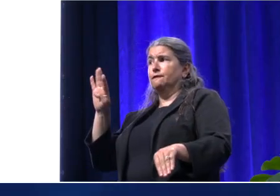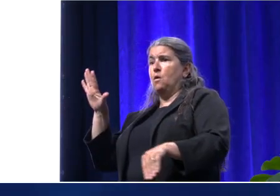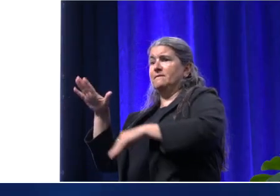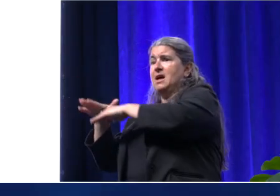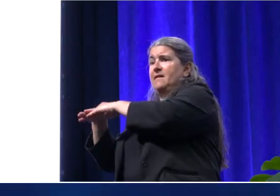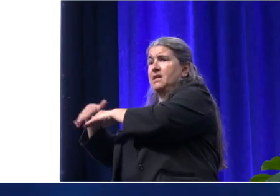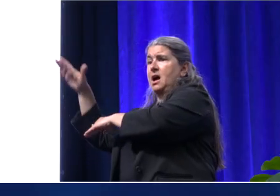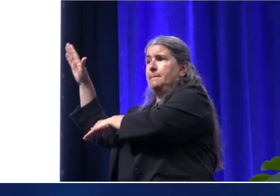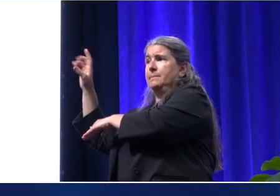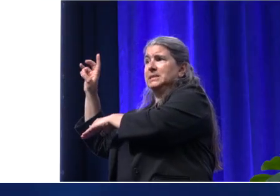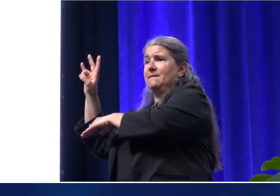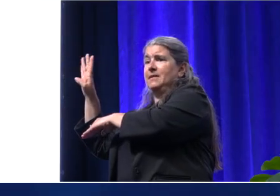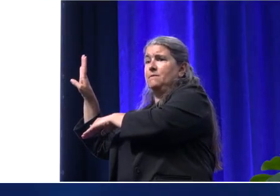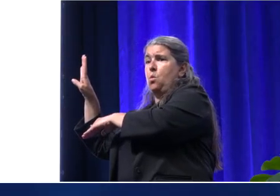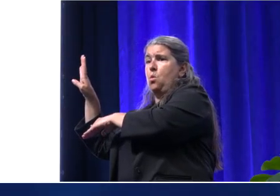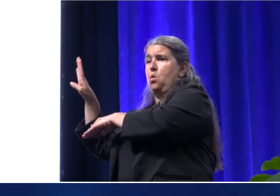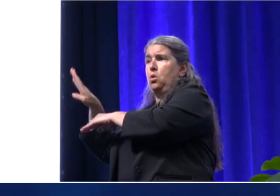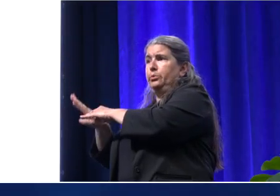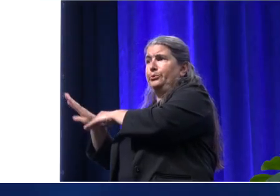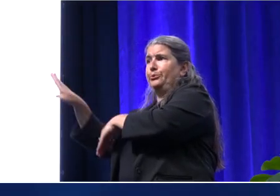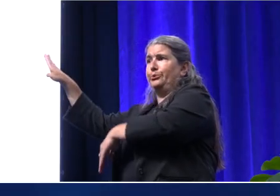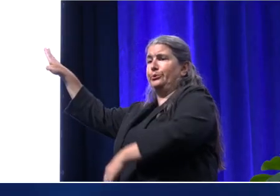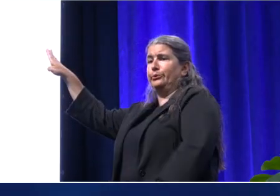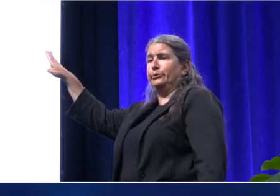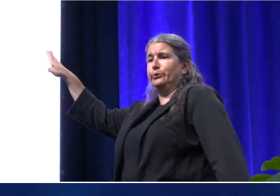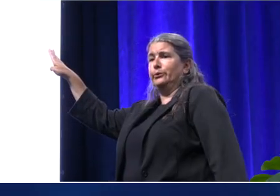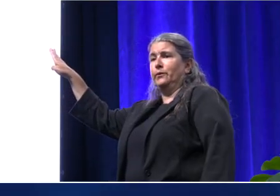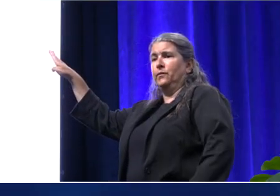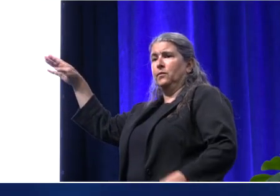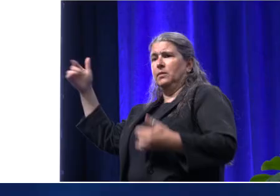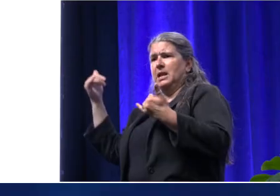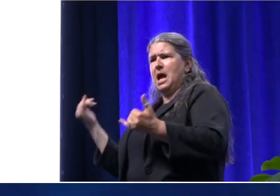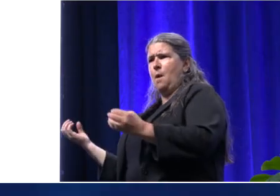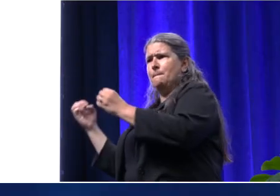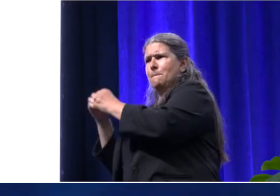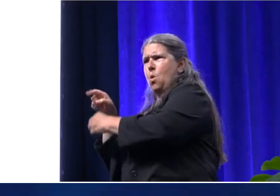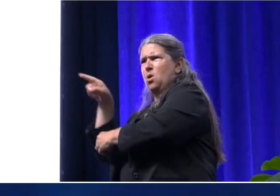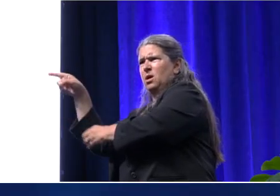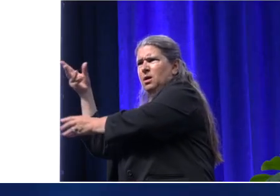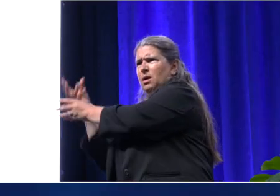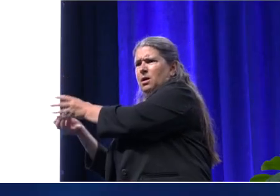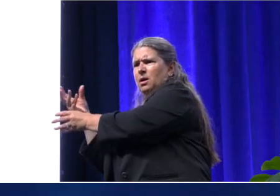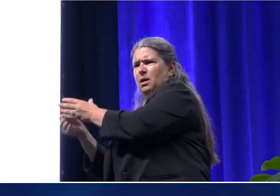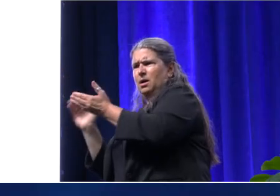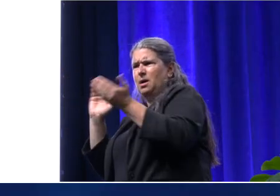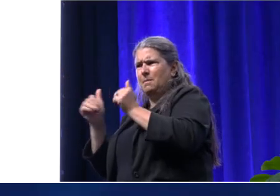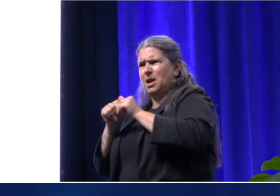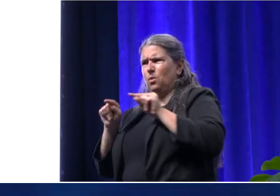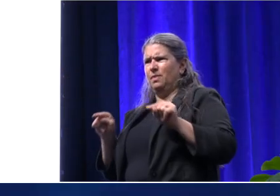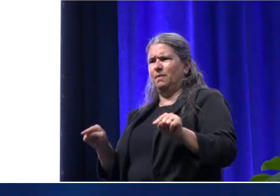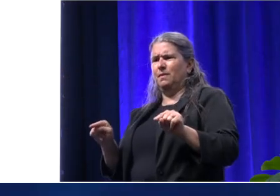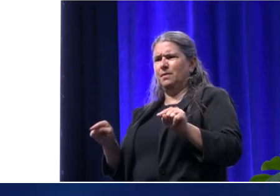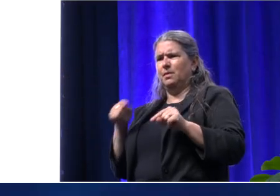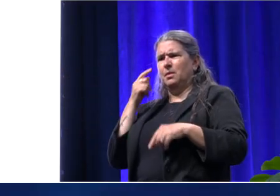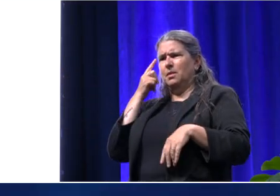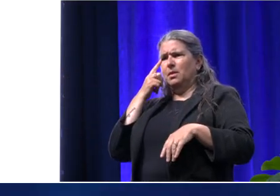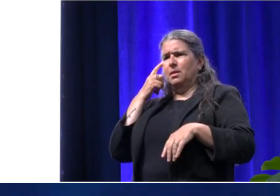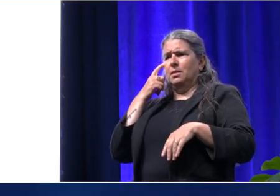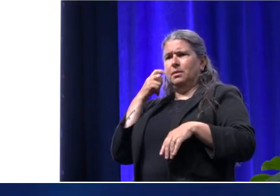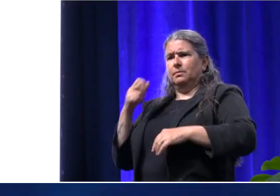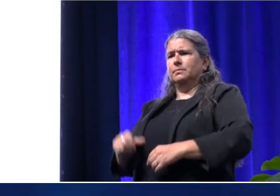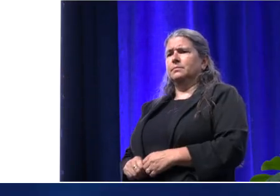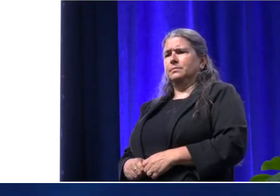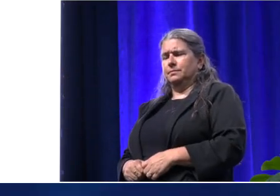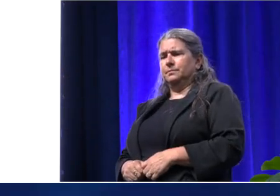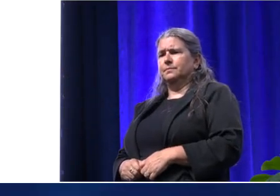74, are the ones who are making up a higher proportion of overdose deaths within the context of the overall numbers declining.